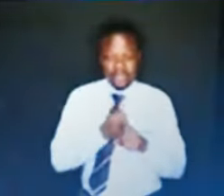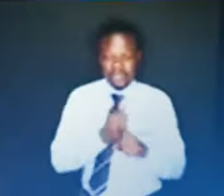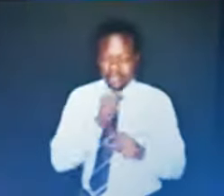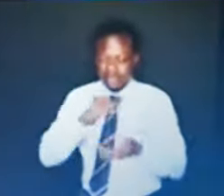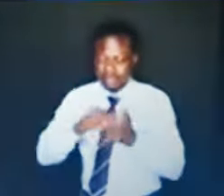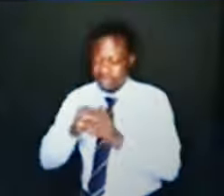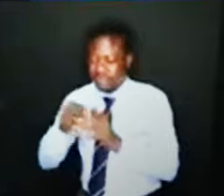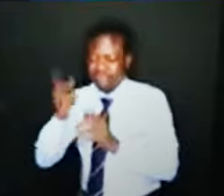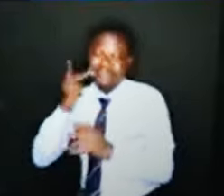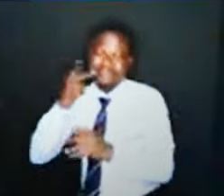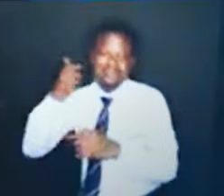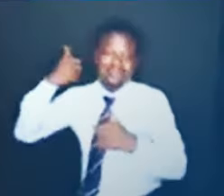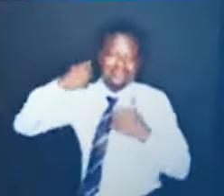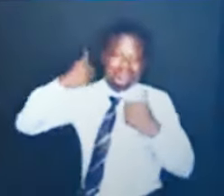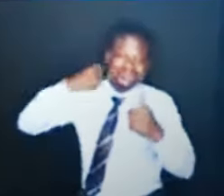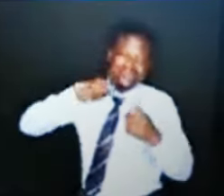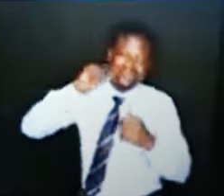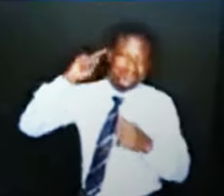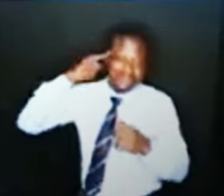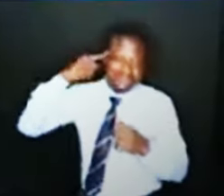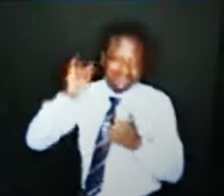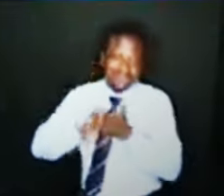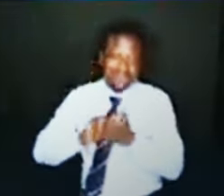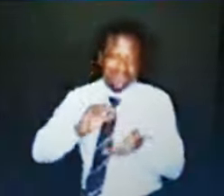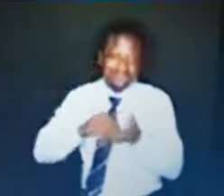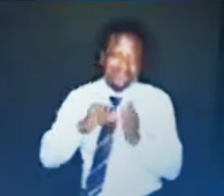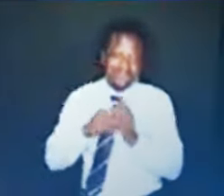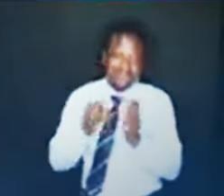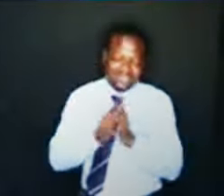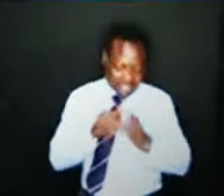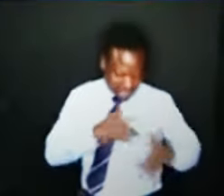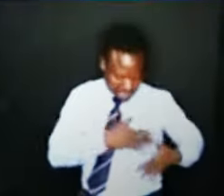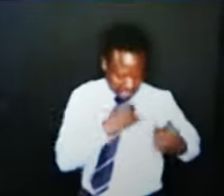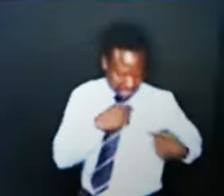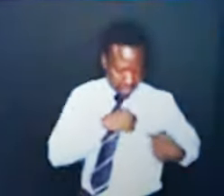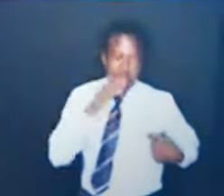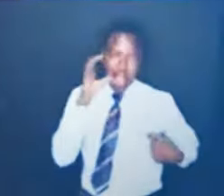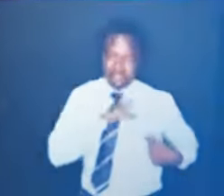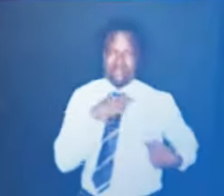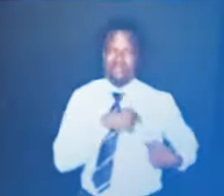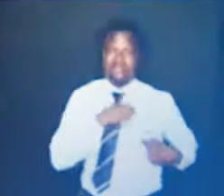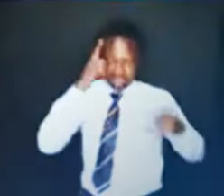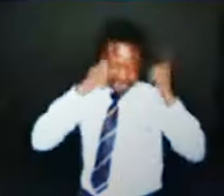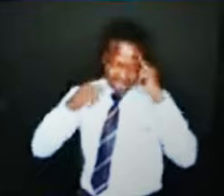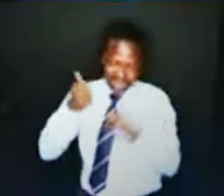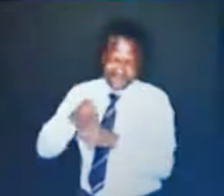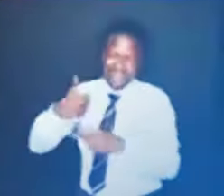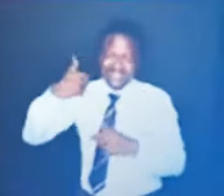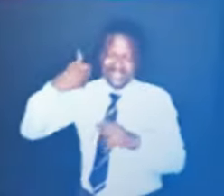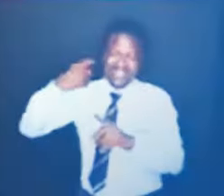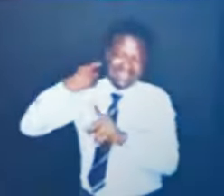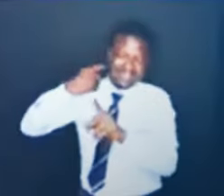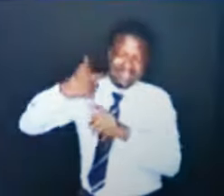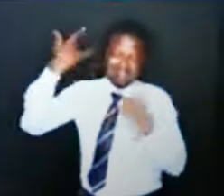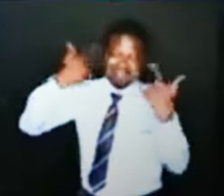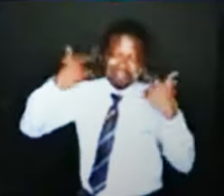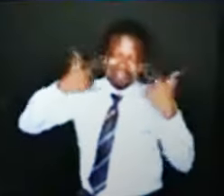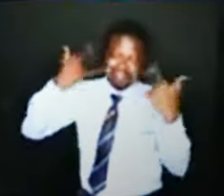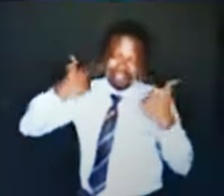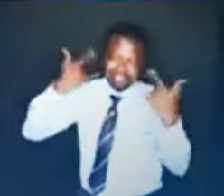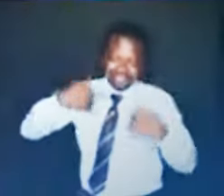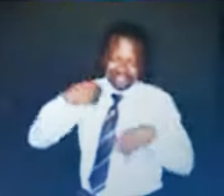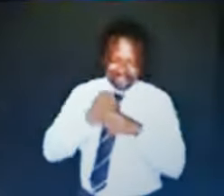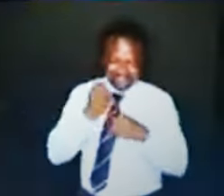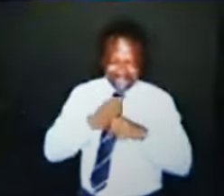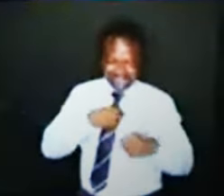she's hearing the problem now has become the condition of her heart as atiti ekoso ana how ana ye pa